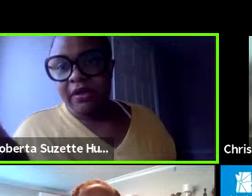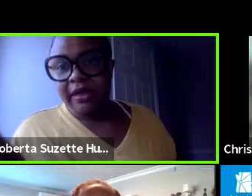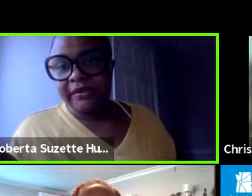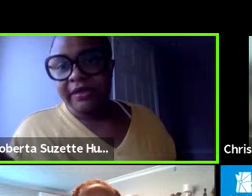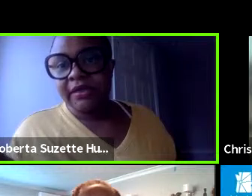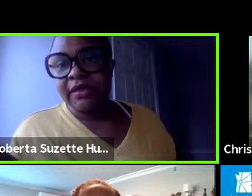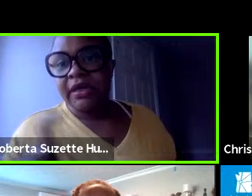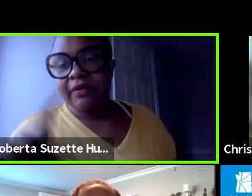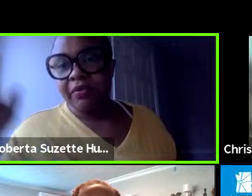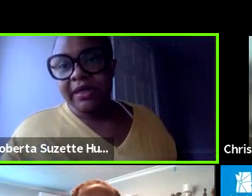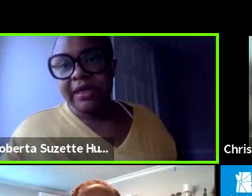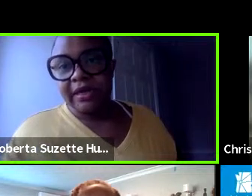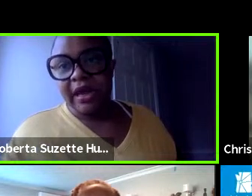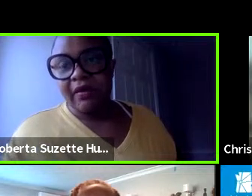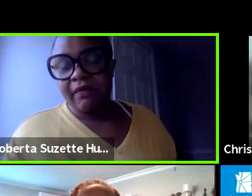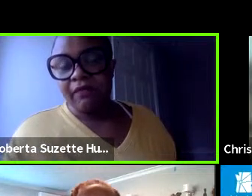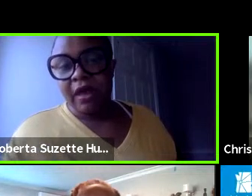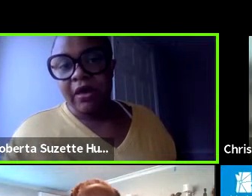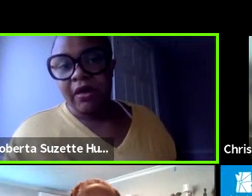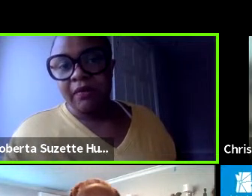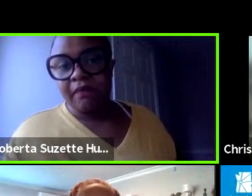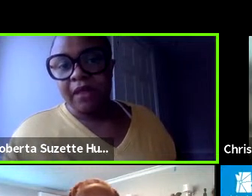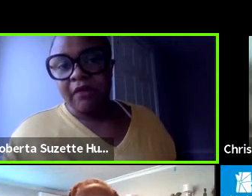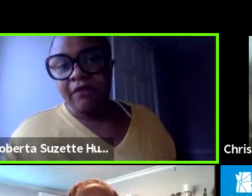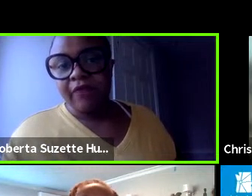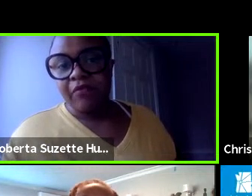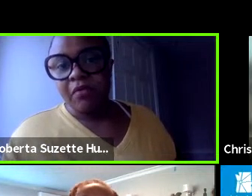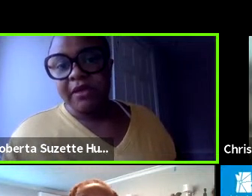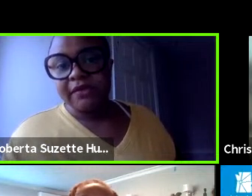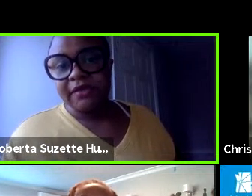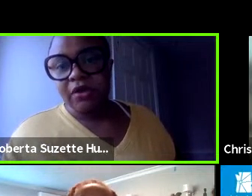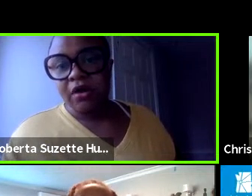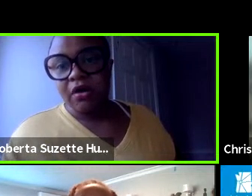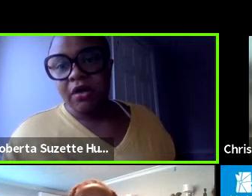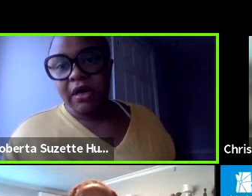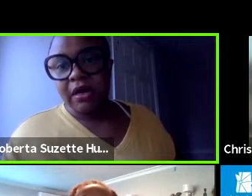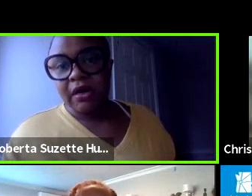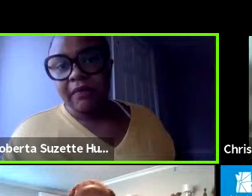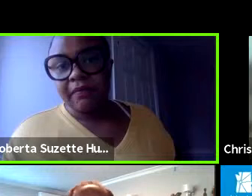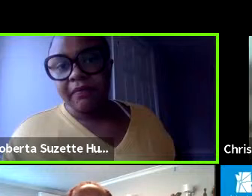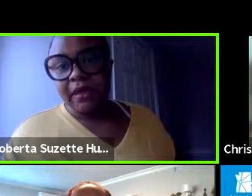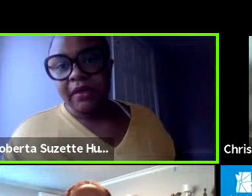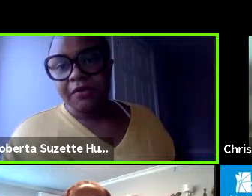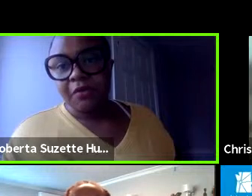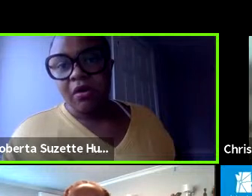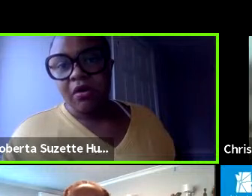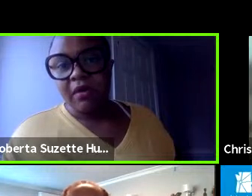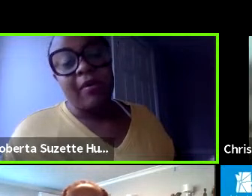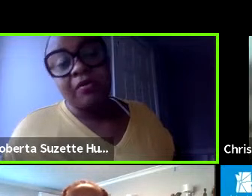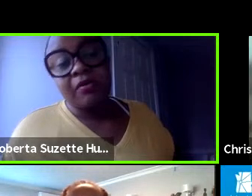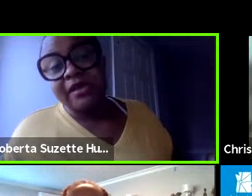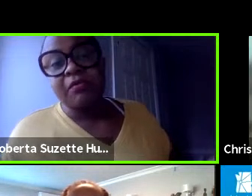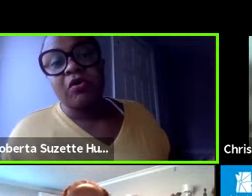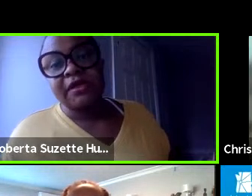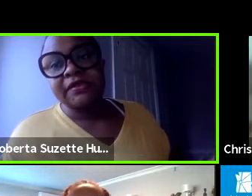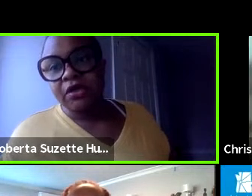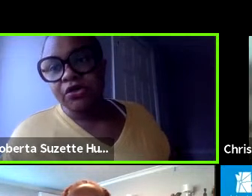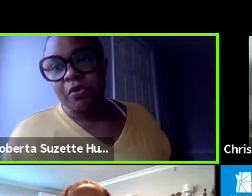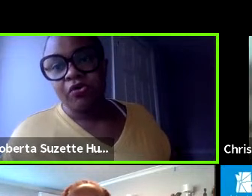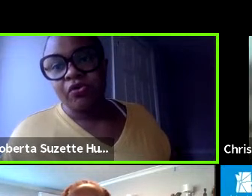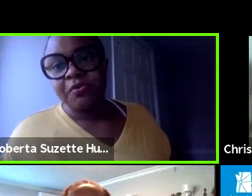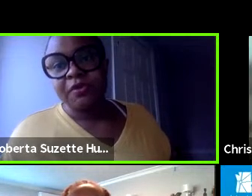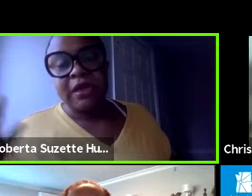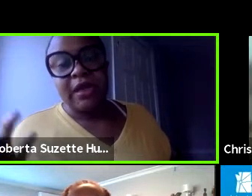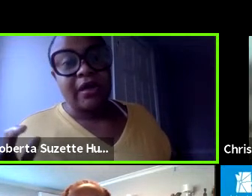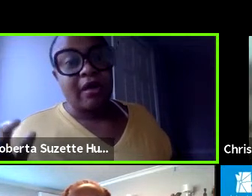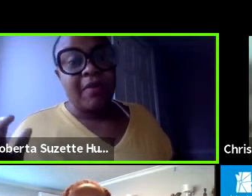things collected. If we can have 5 more minutes in our how about 7 more minutes in our